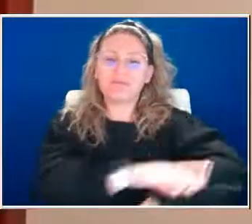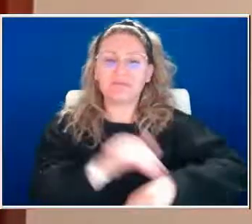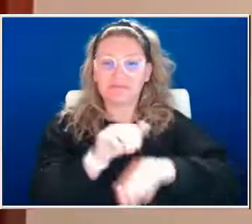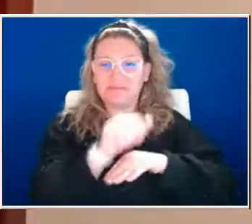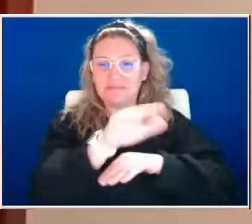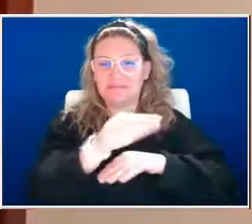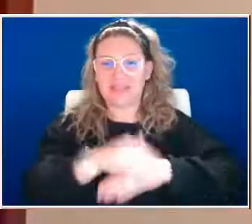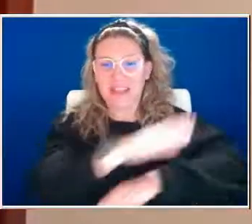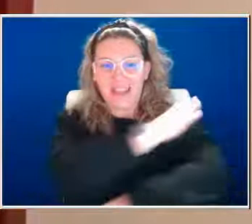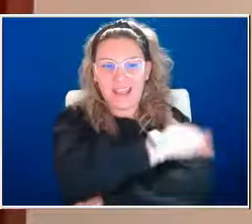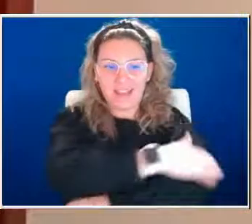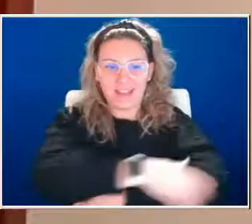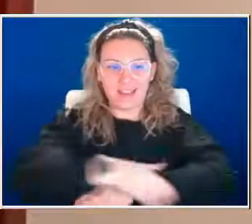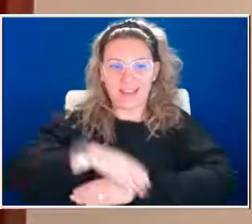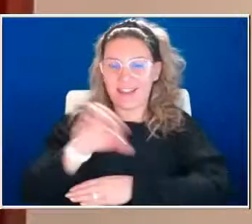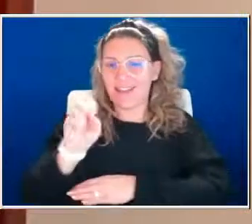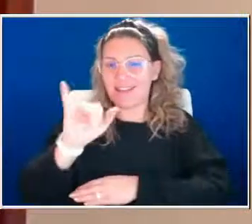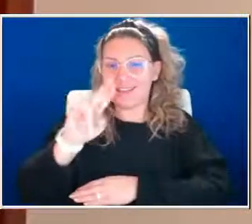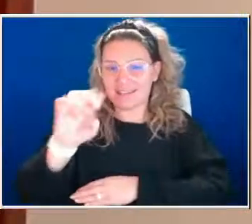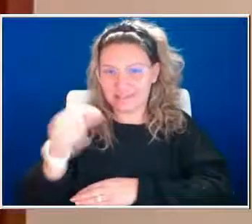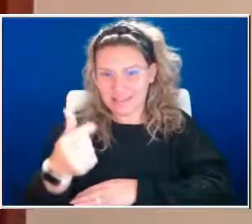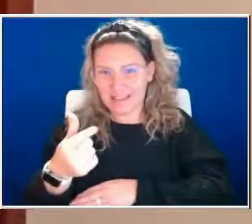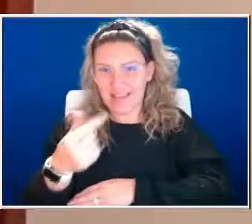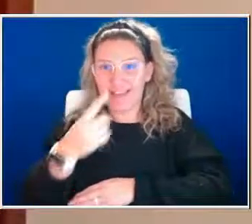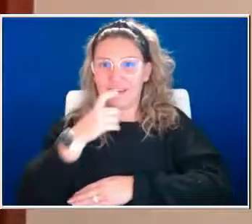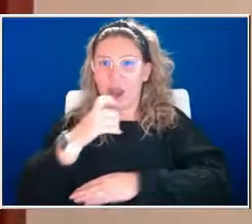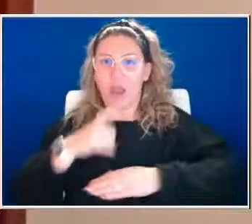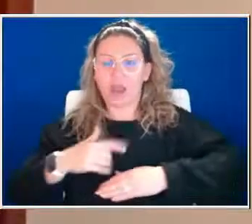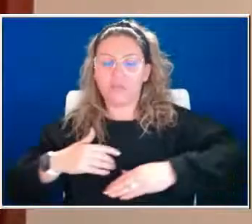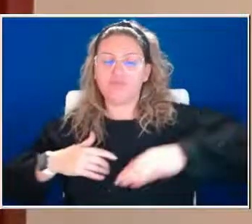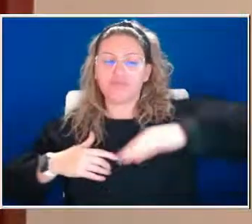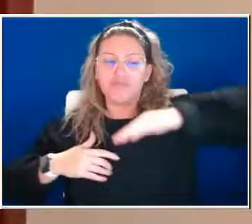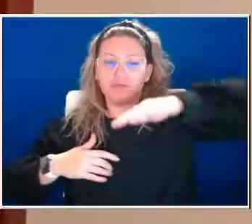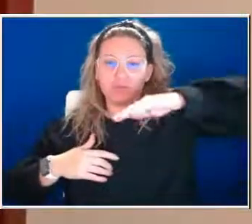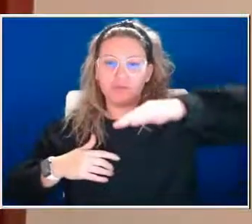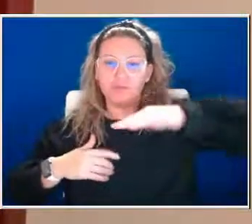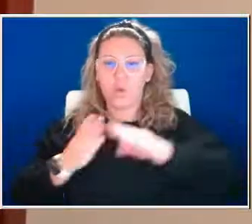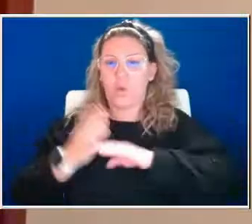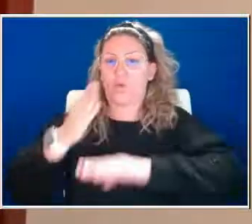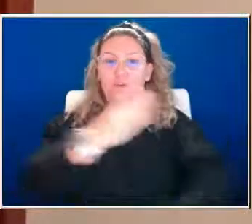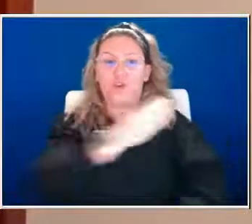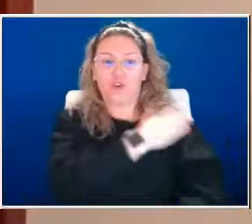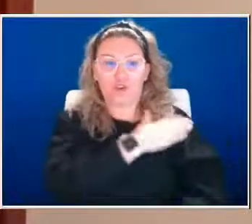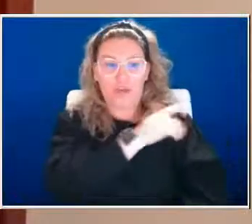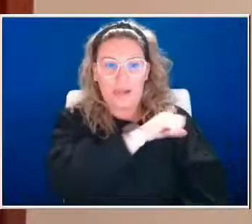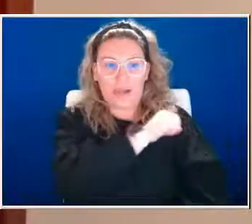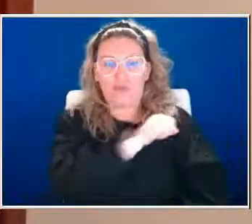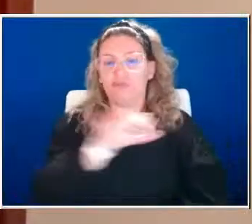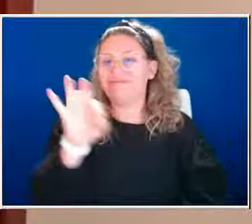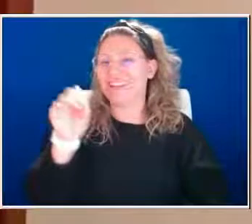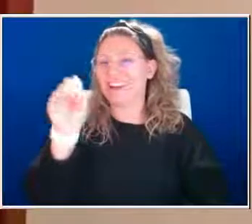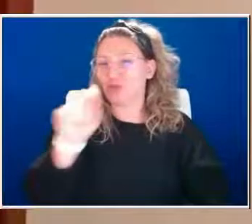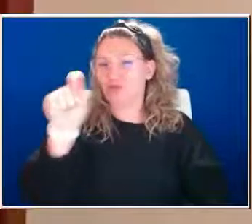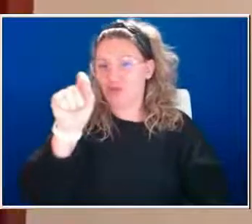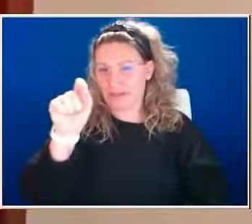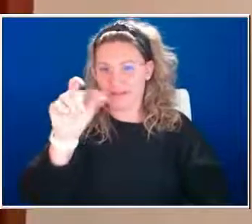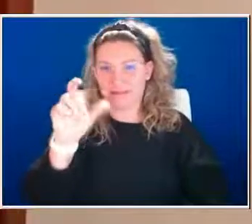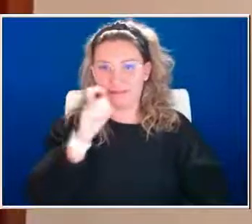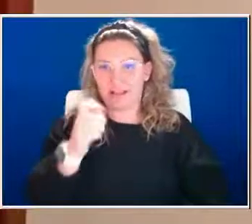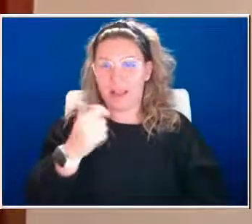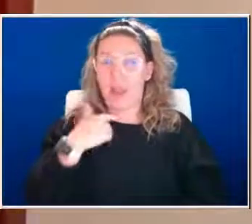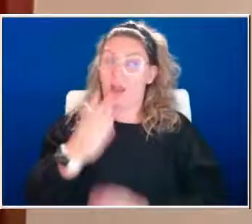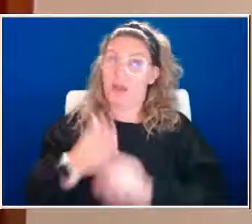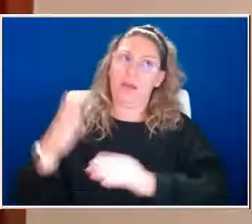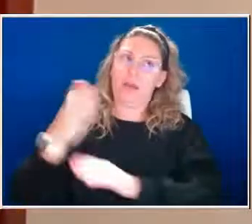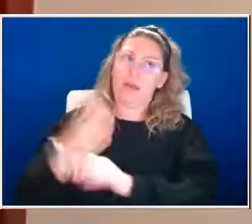a sling. They don't want you to raise your arm over your shoulder over 90 degrees. And I'm an